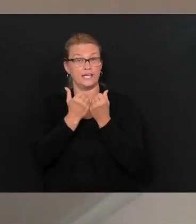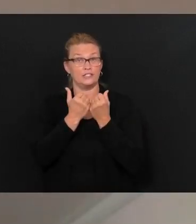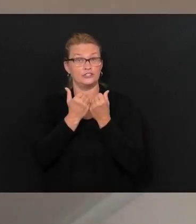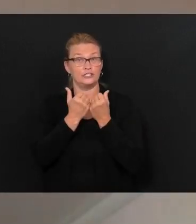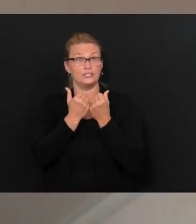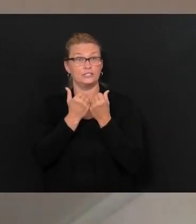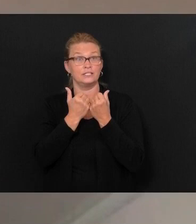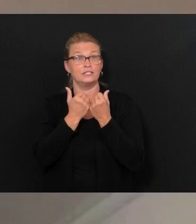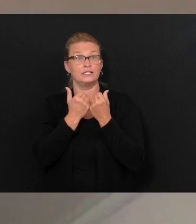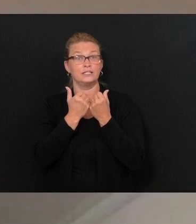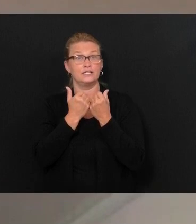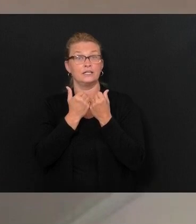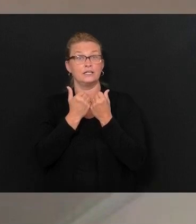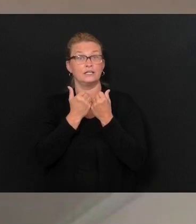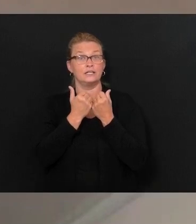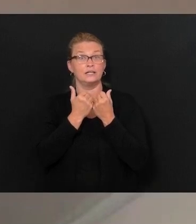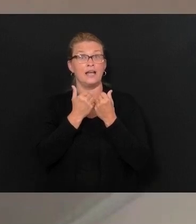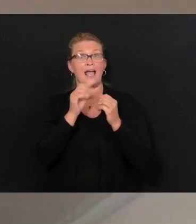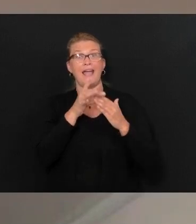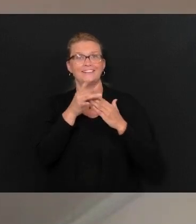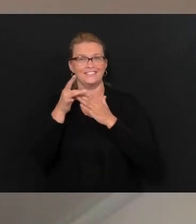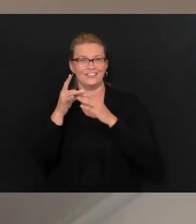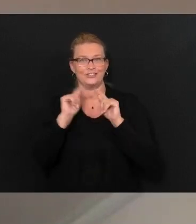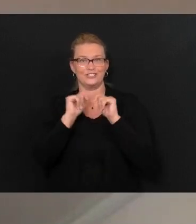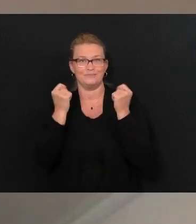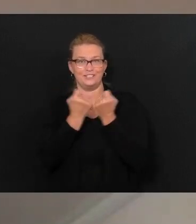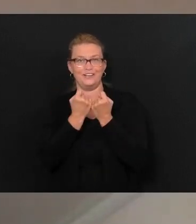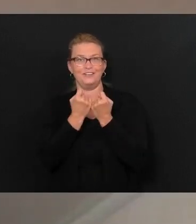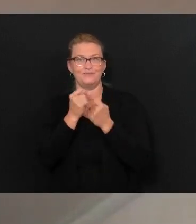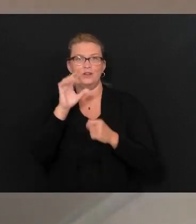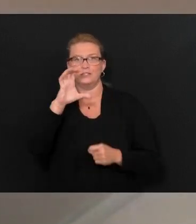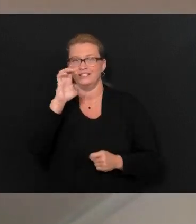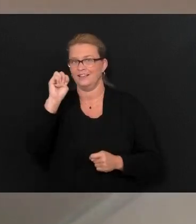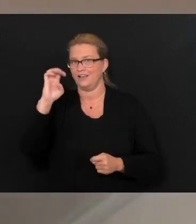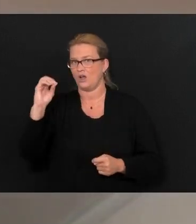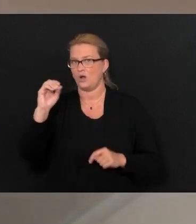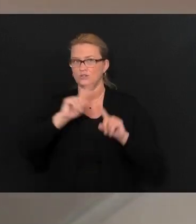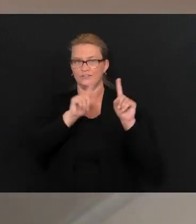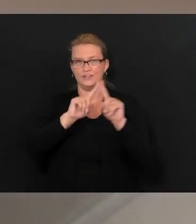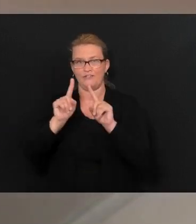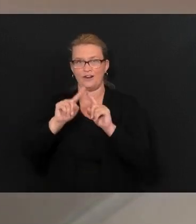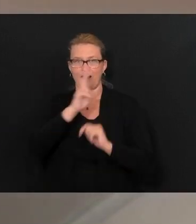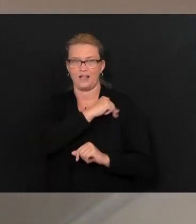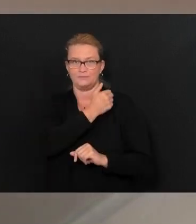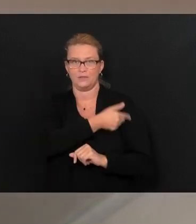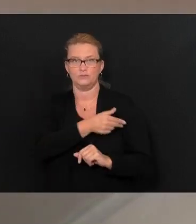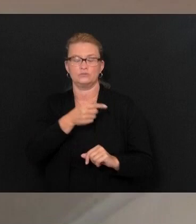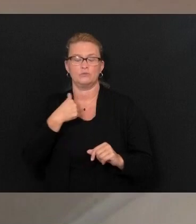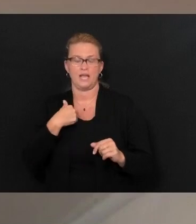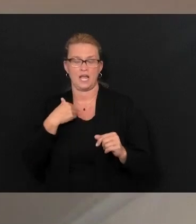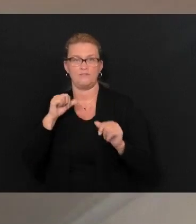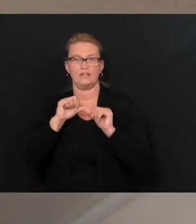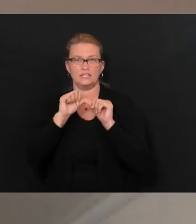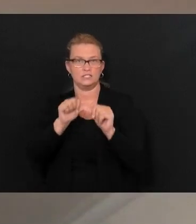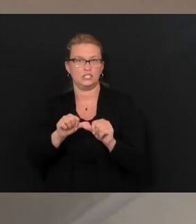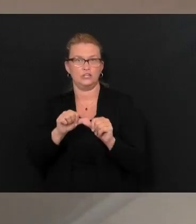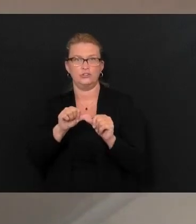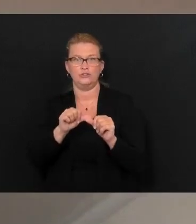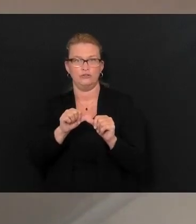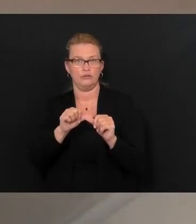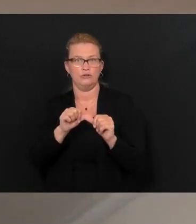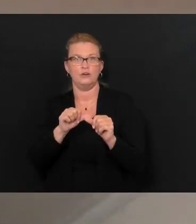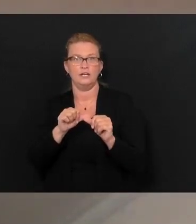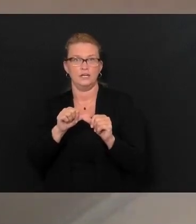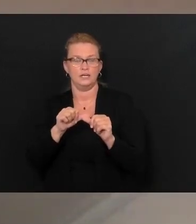and the leadership teams with the CEOs of the different hospitals, we have continued robust